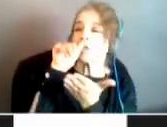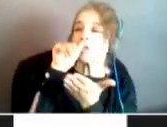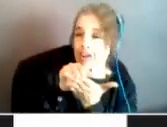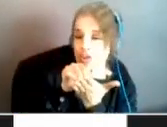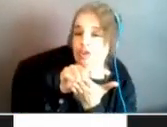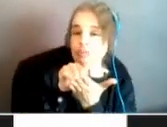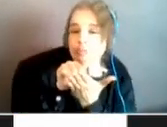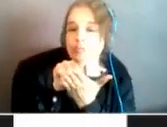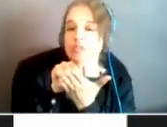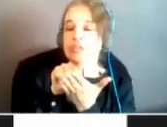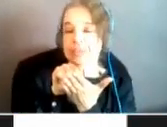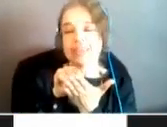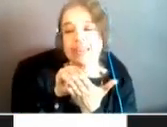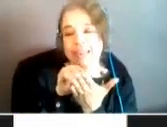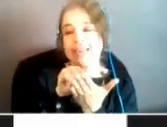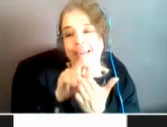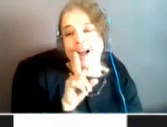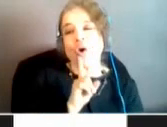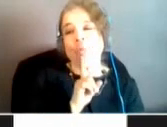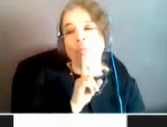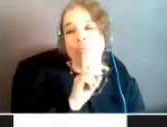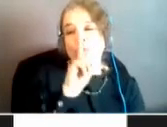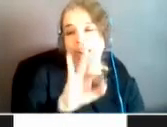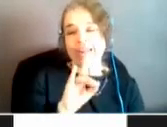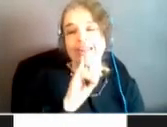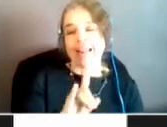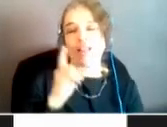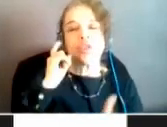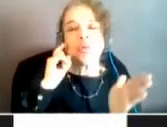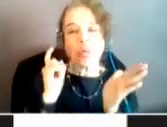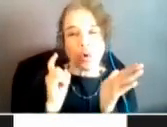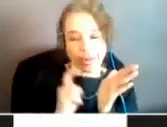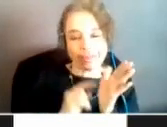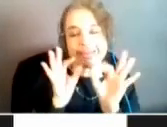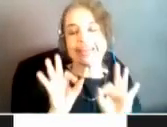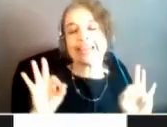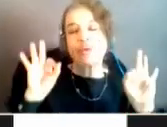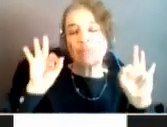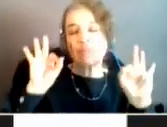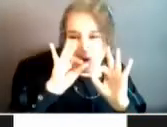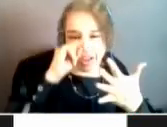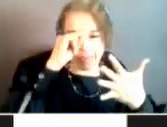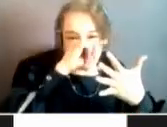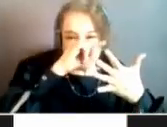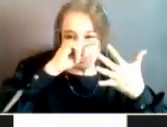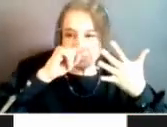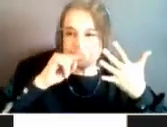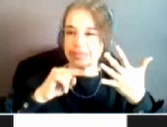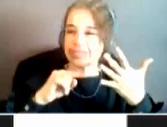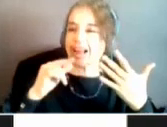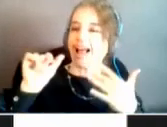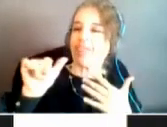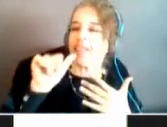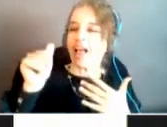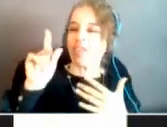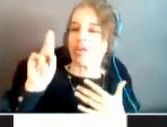And, you know, so I really recognize the importance of that, you know, and other